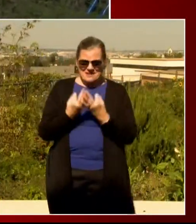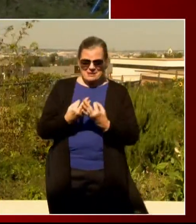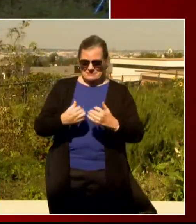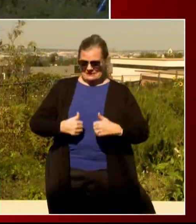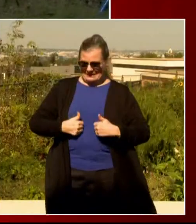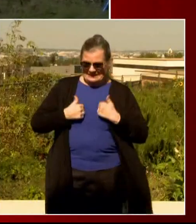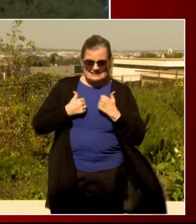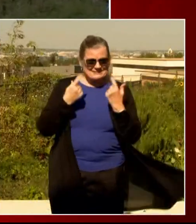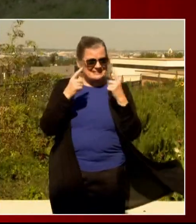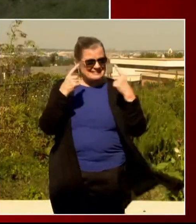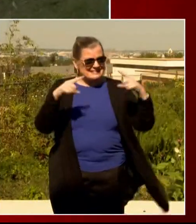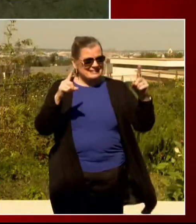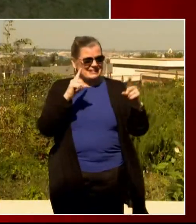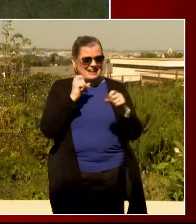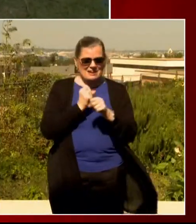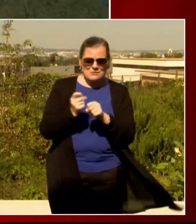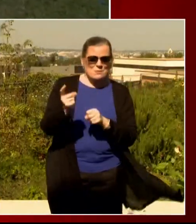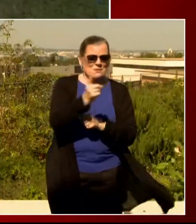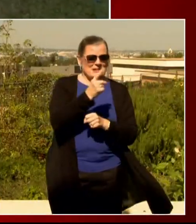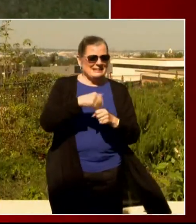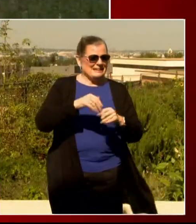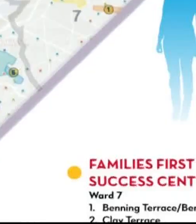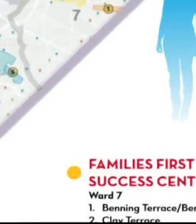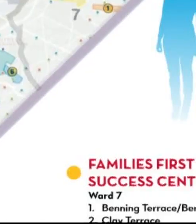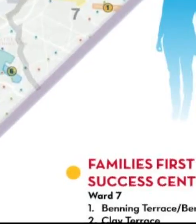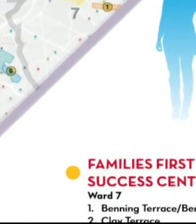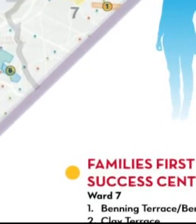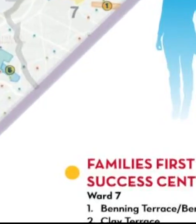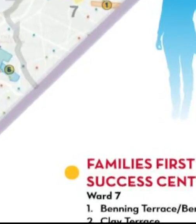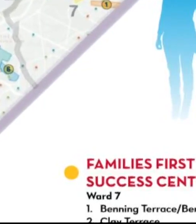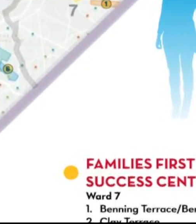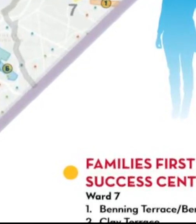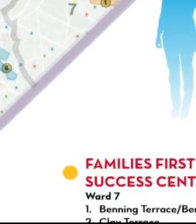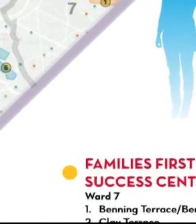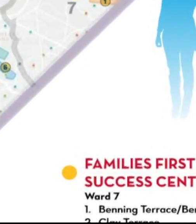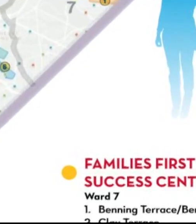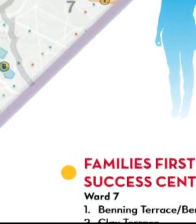great city gets a fair shot at success.